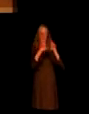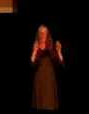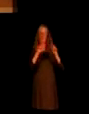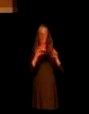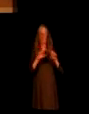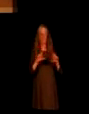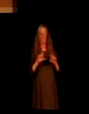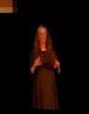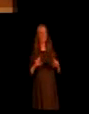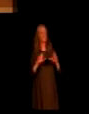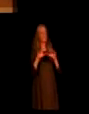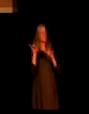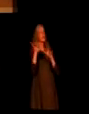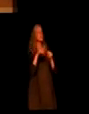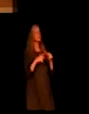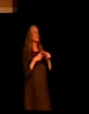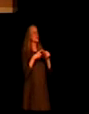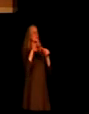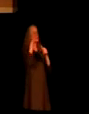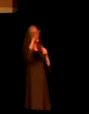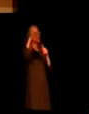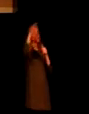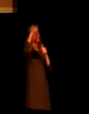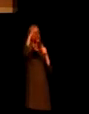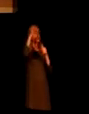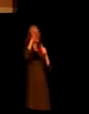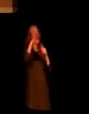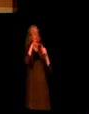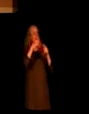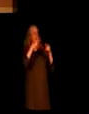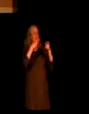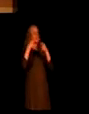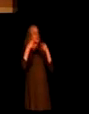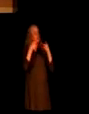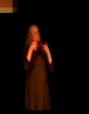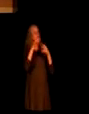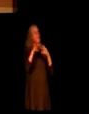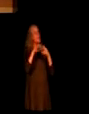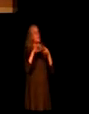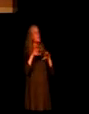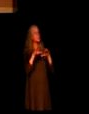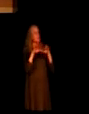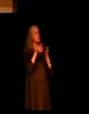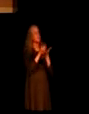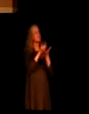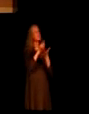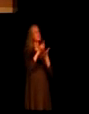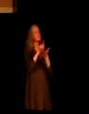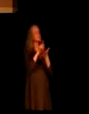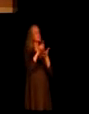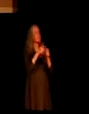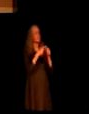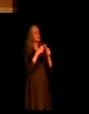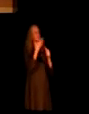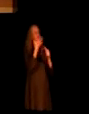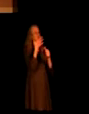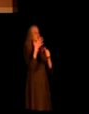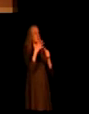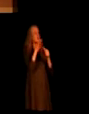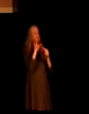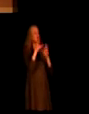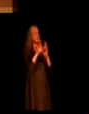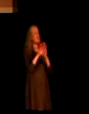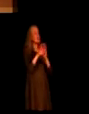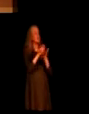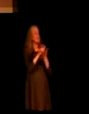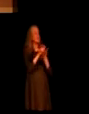first spatial simulation ever done. And it was published to the first color image in the journal